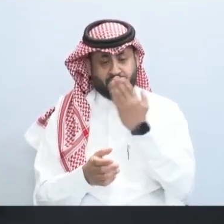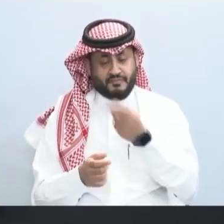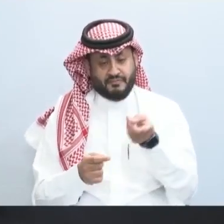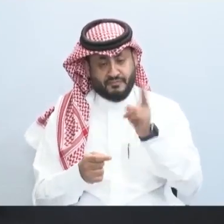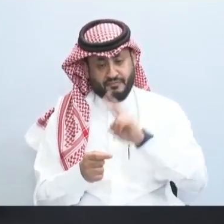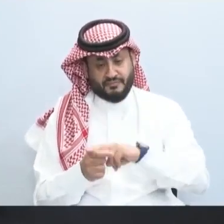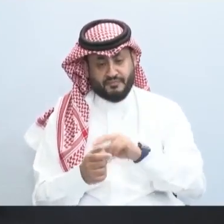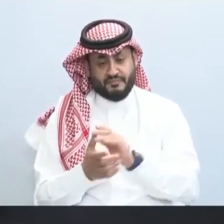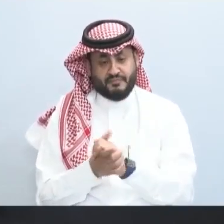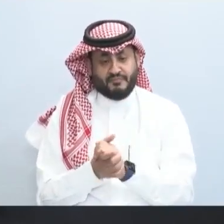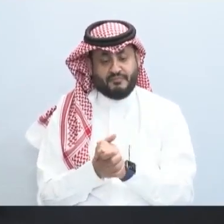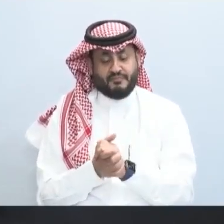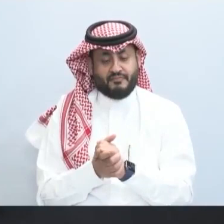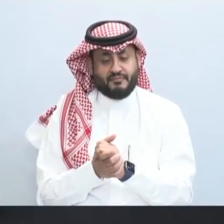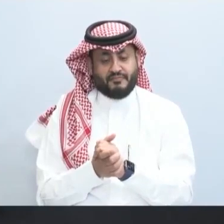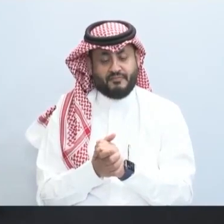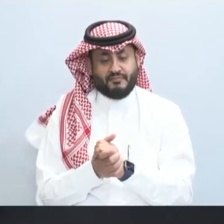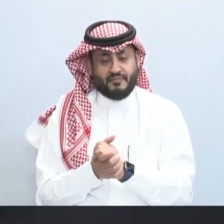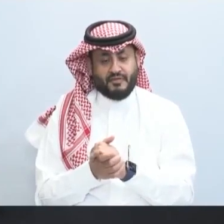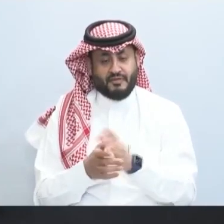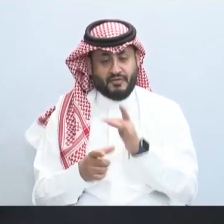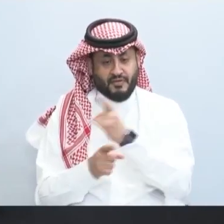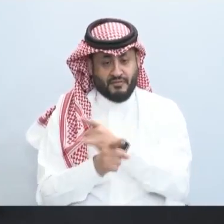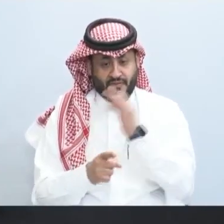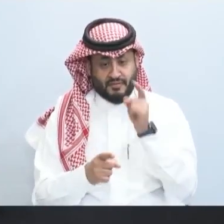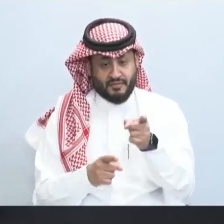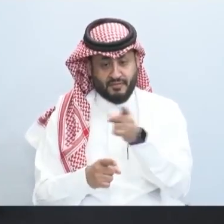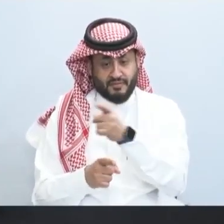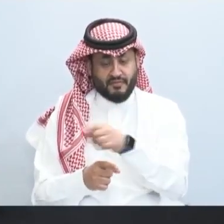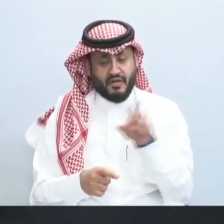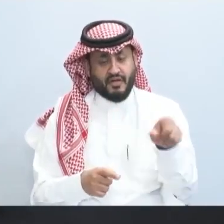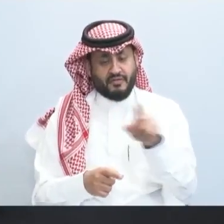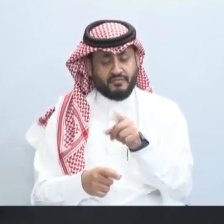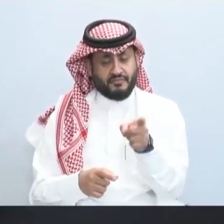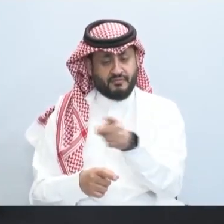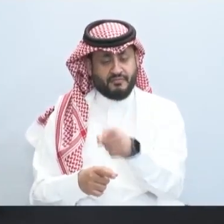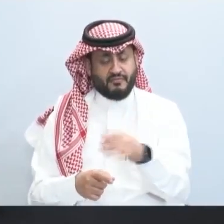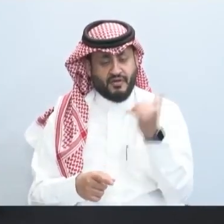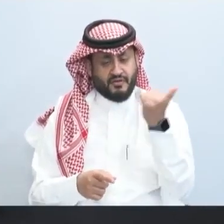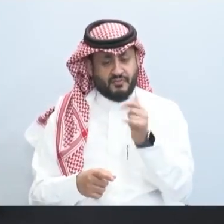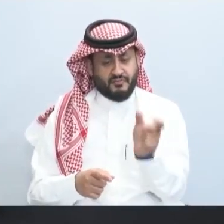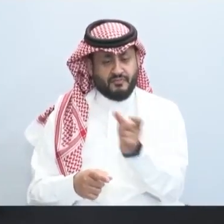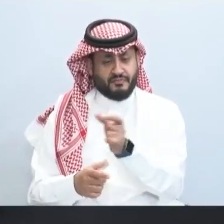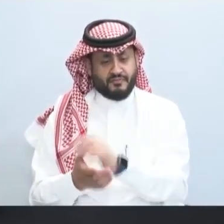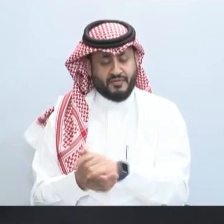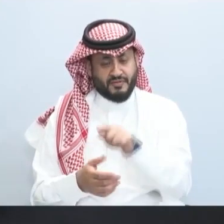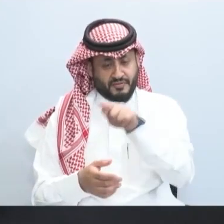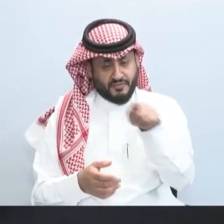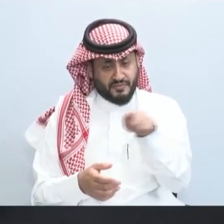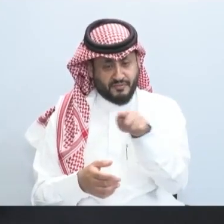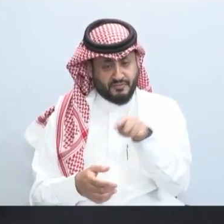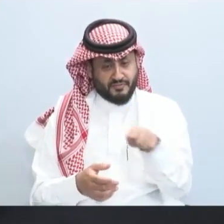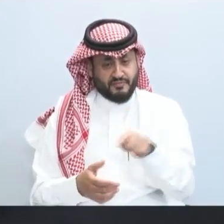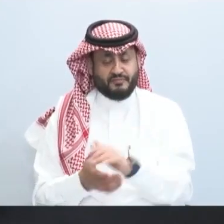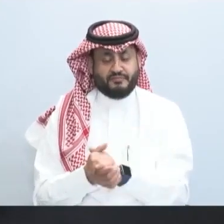again. And when I am reading, I'm going to point at some of the important words and for you